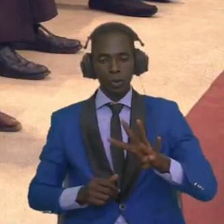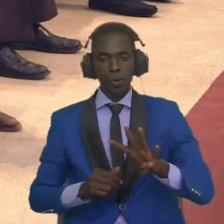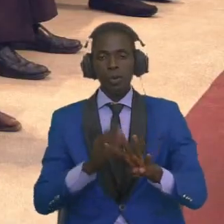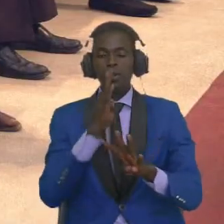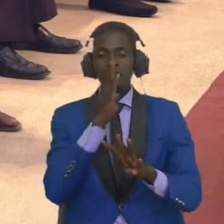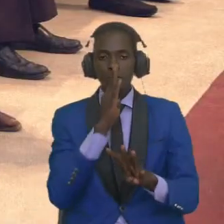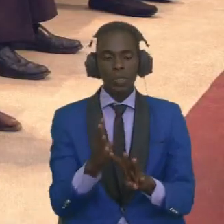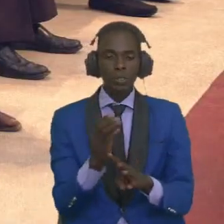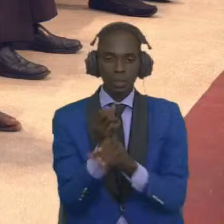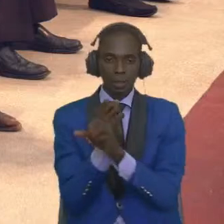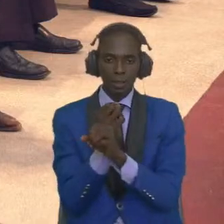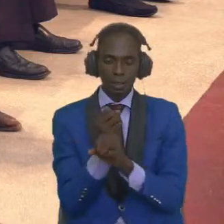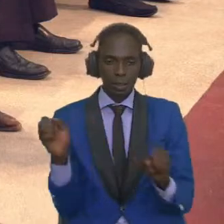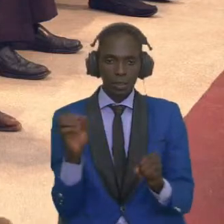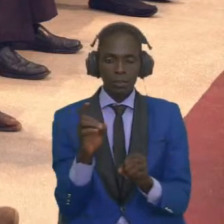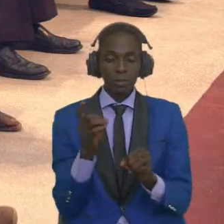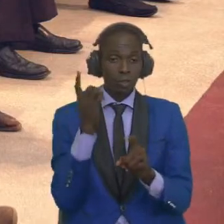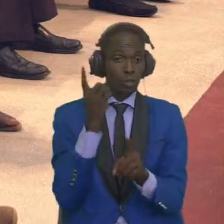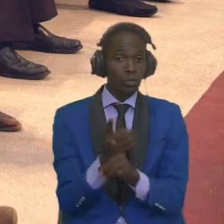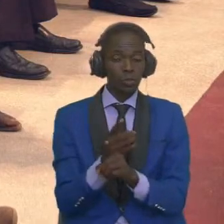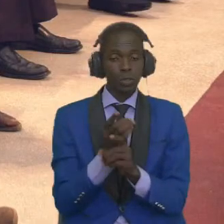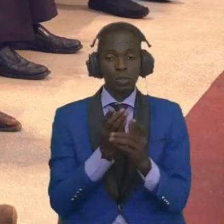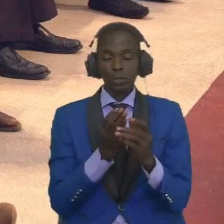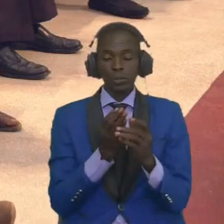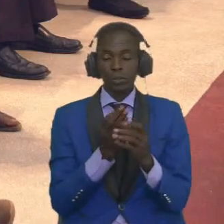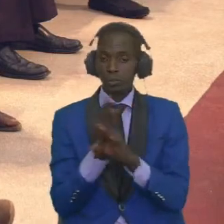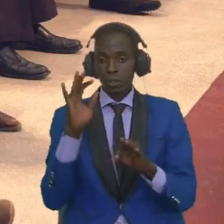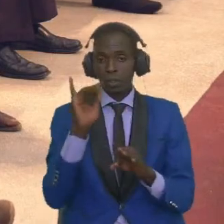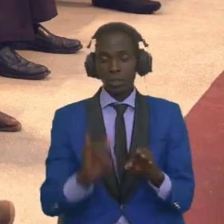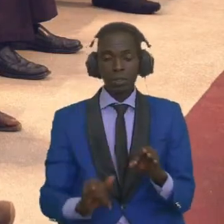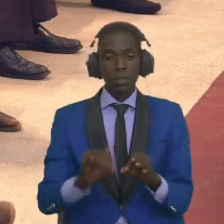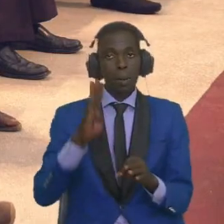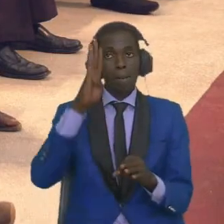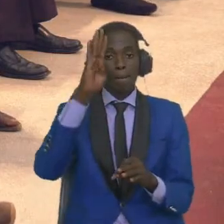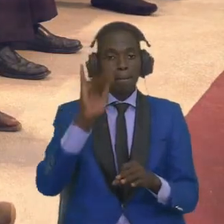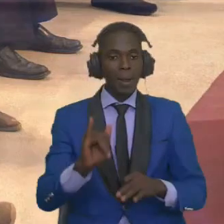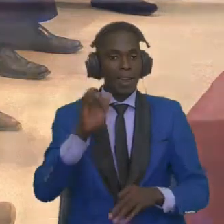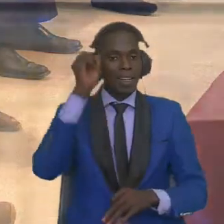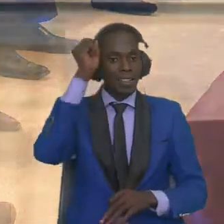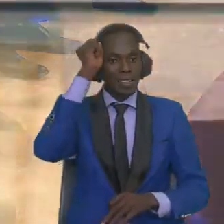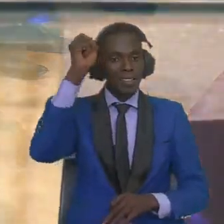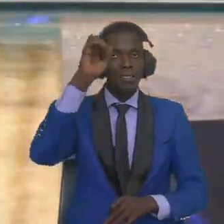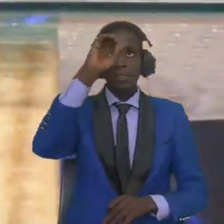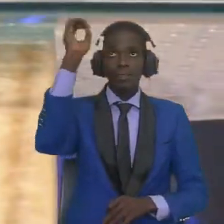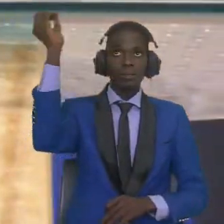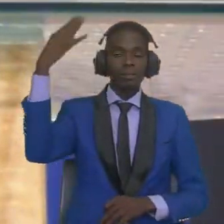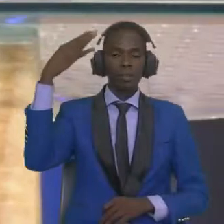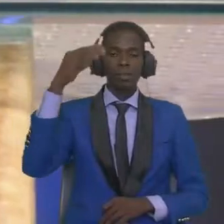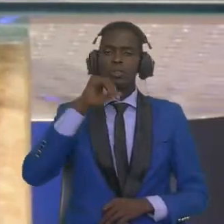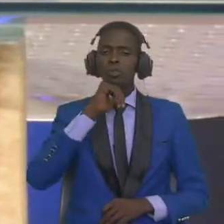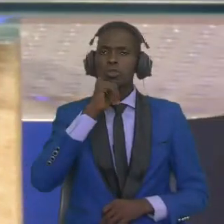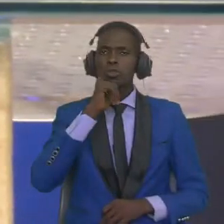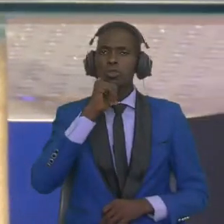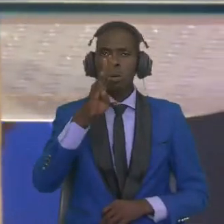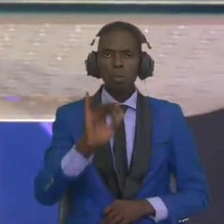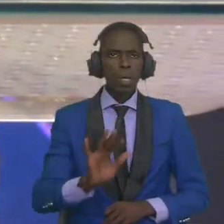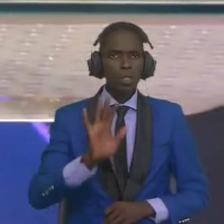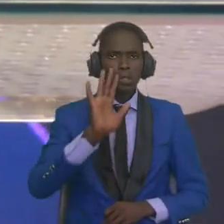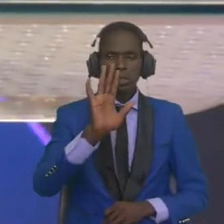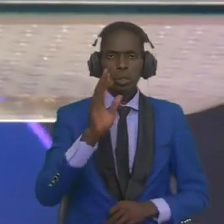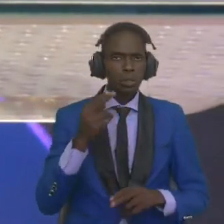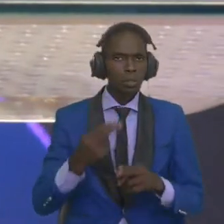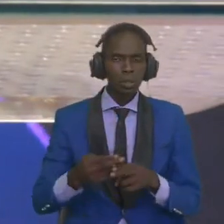his grace, not by the works of your hand, not by the name of your denomination, not by your